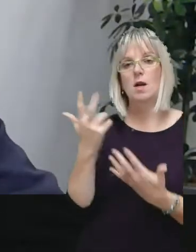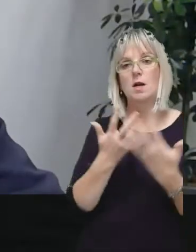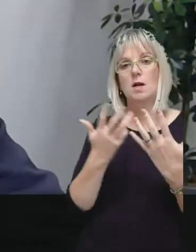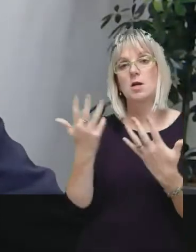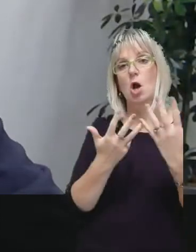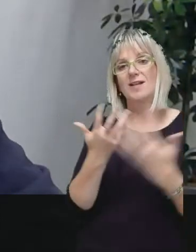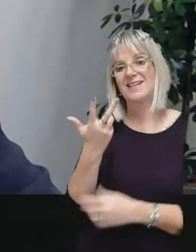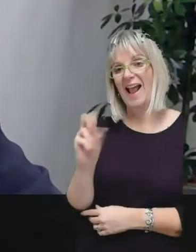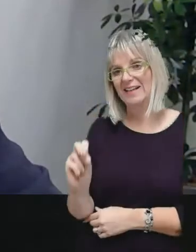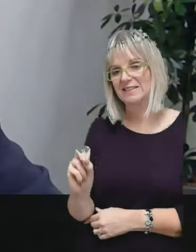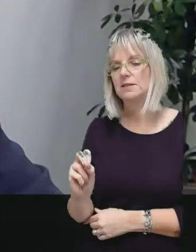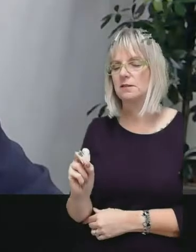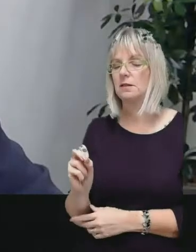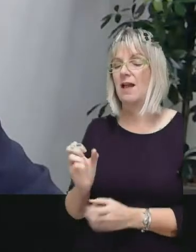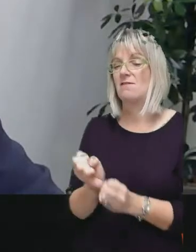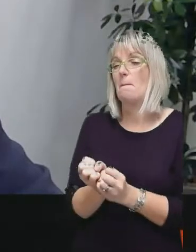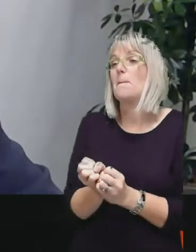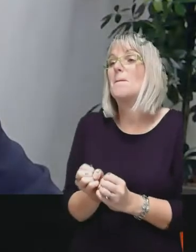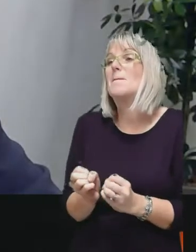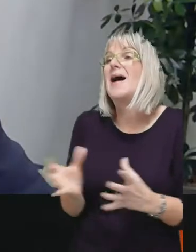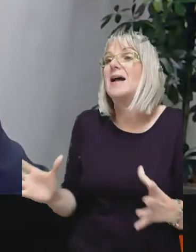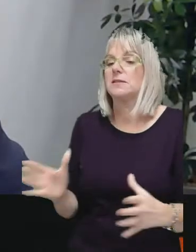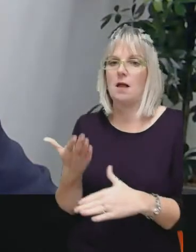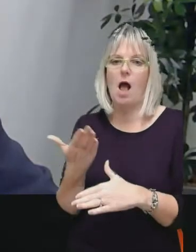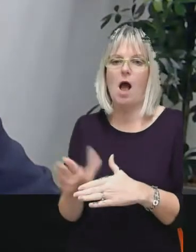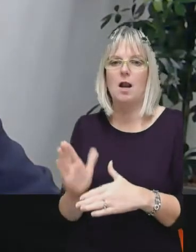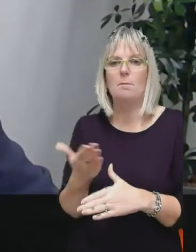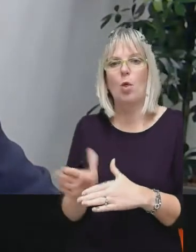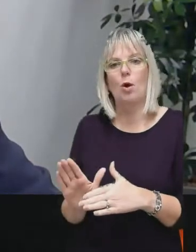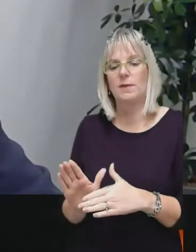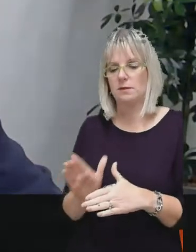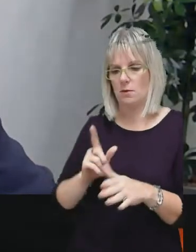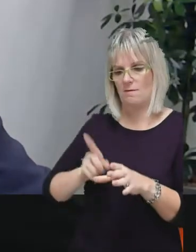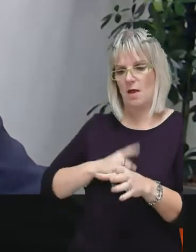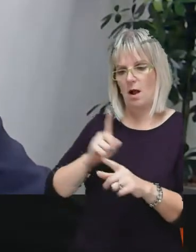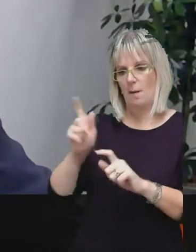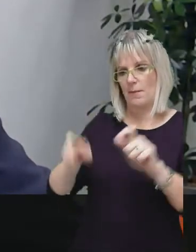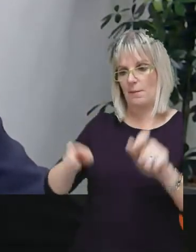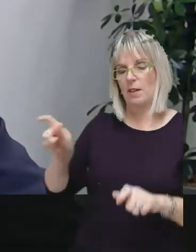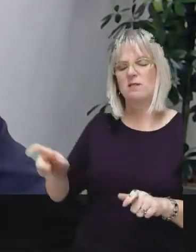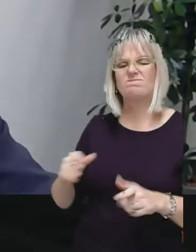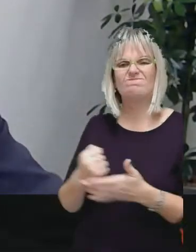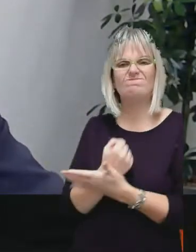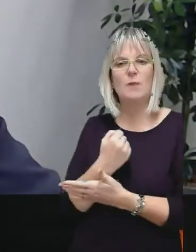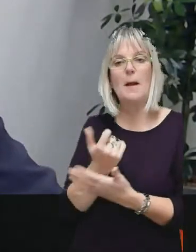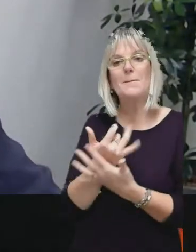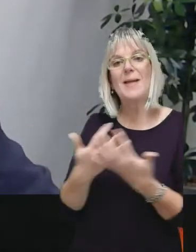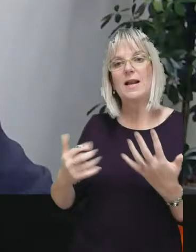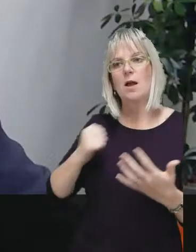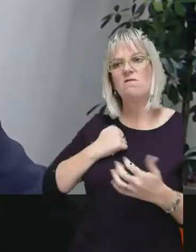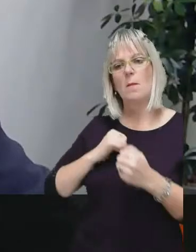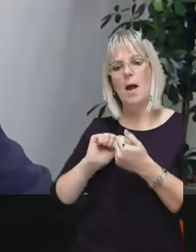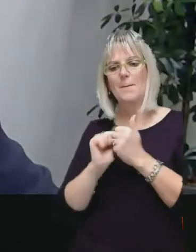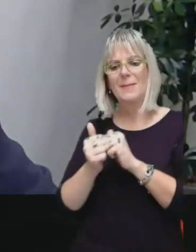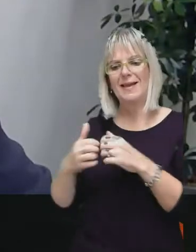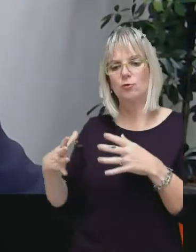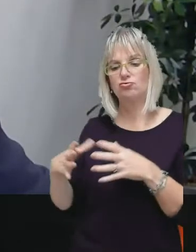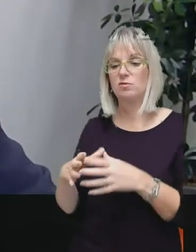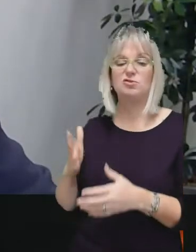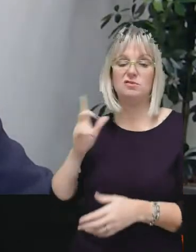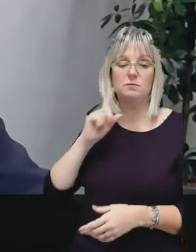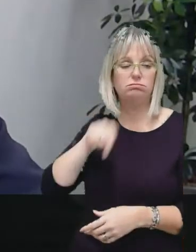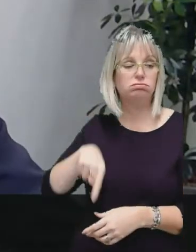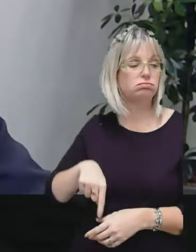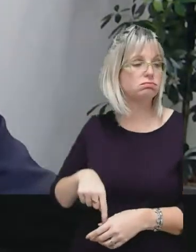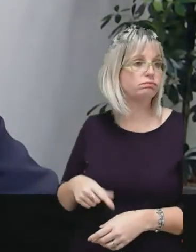unemployment of young people. And unfortunately, many of my peer group were written off, which sounds a horrible thing to say about young people.